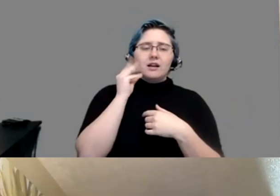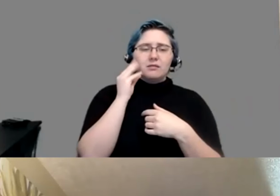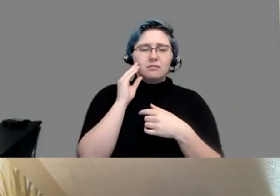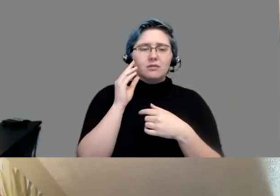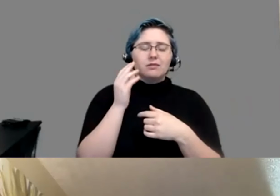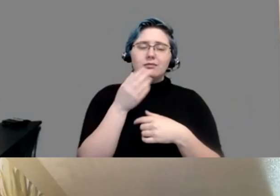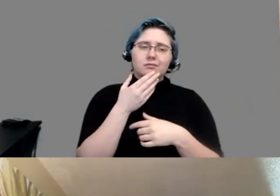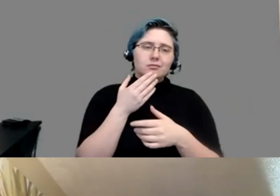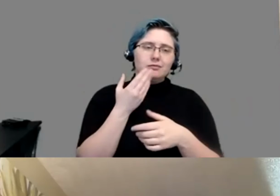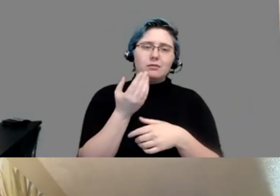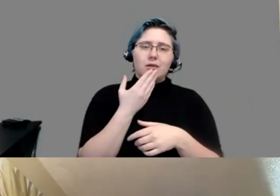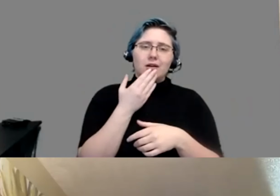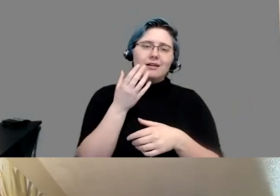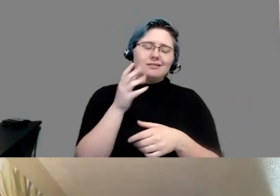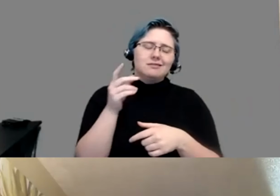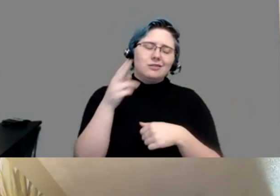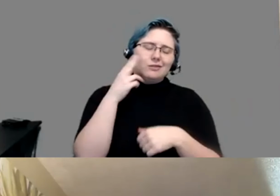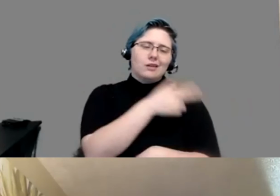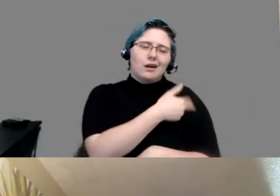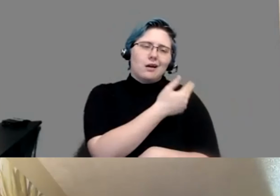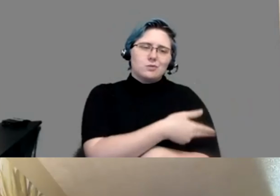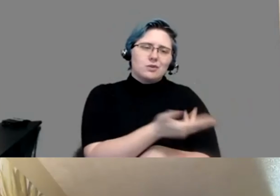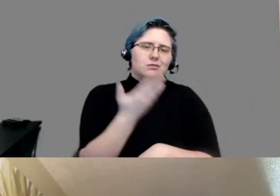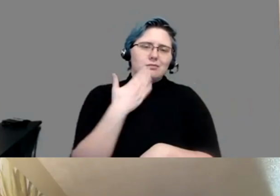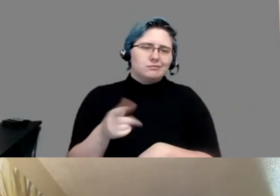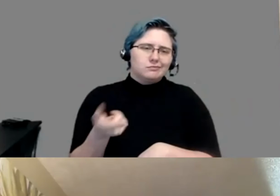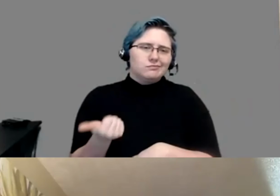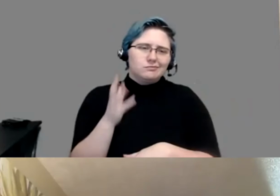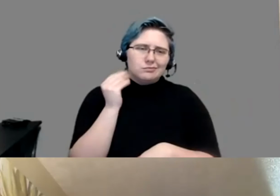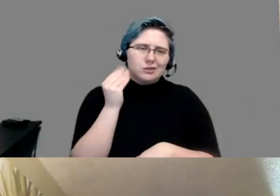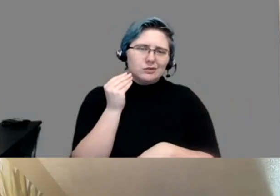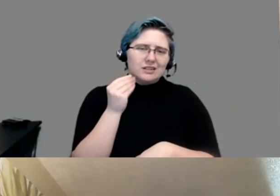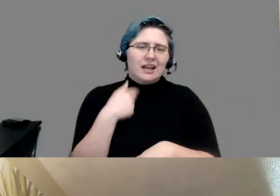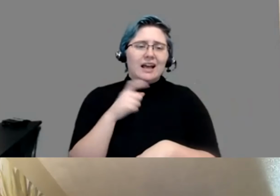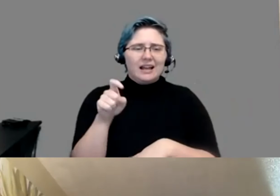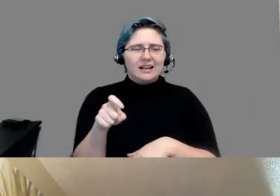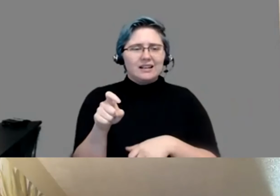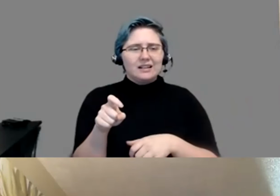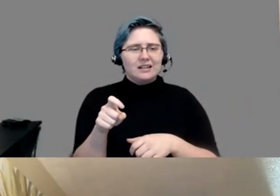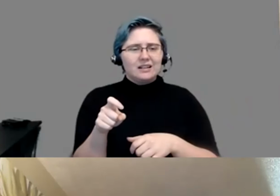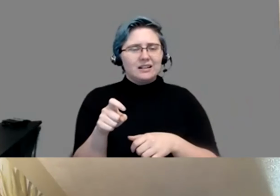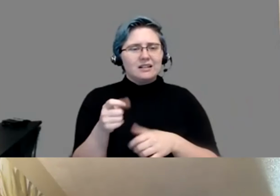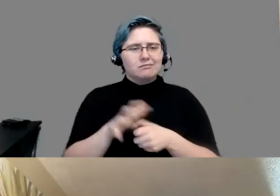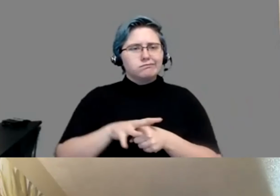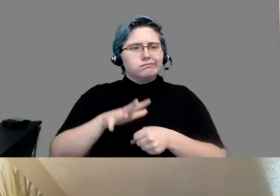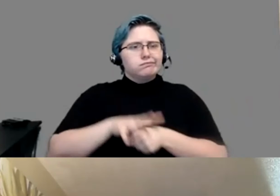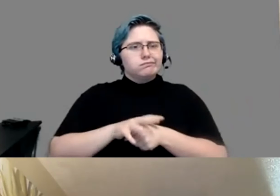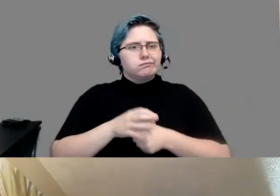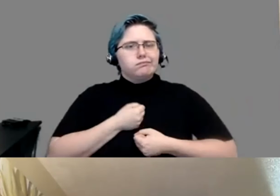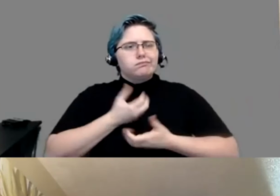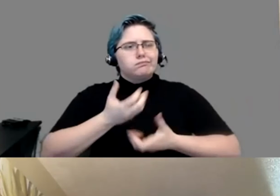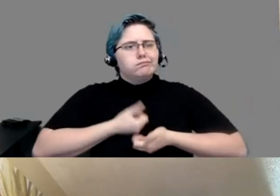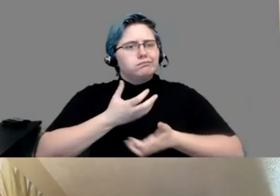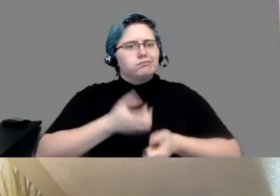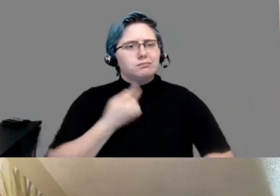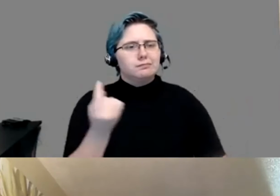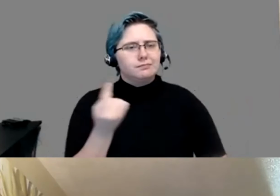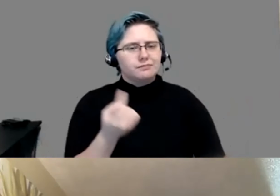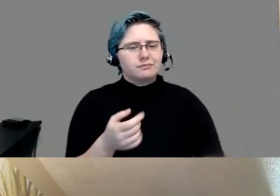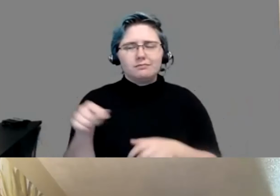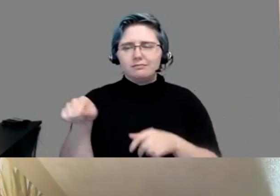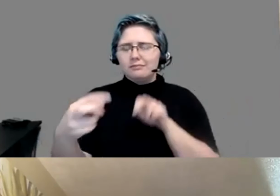experience at the hospital, and I just needed to vent and talk to somebody. They sit